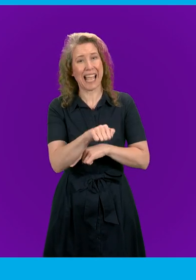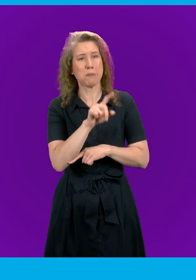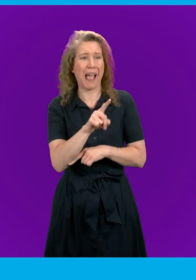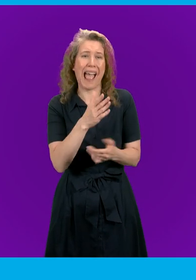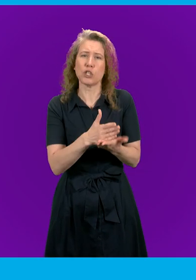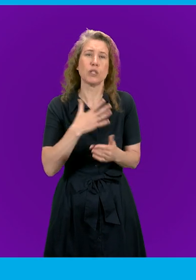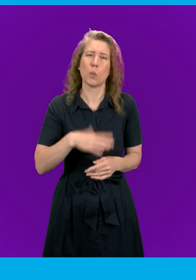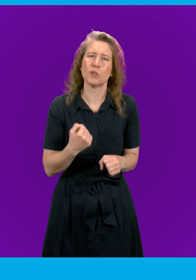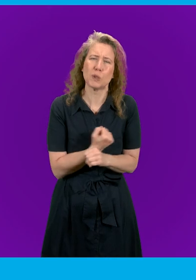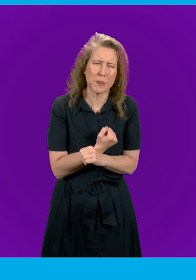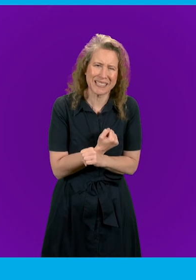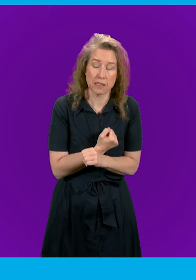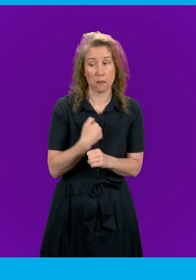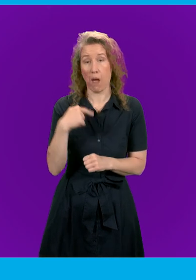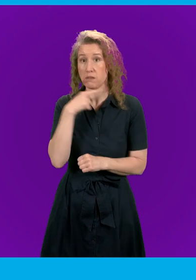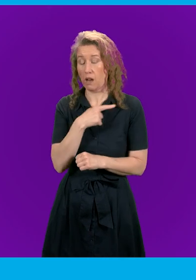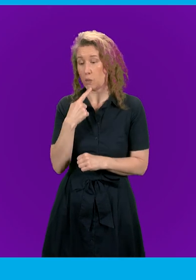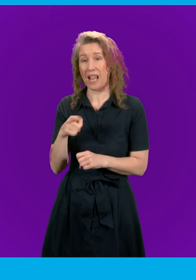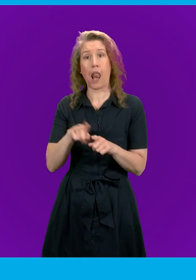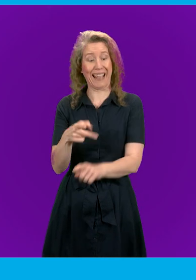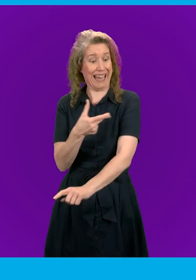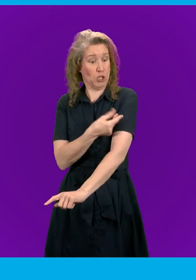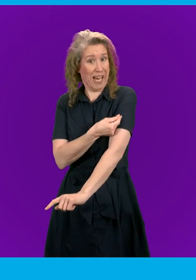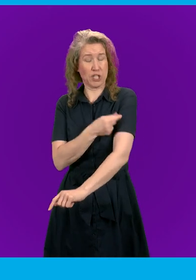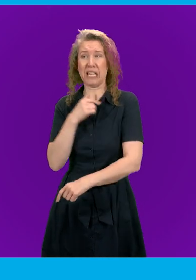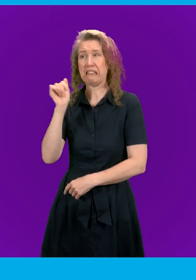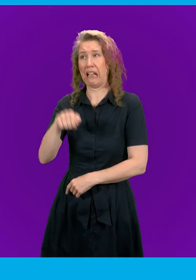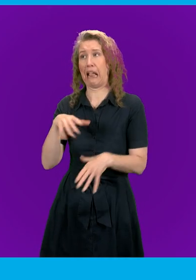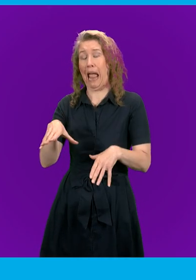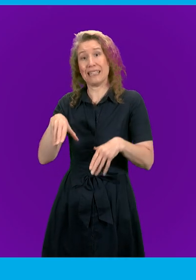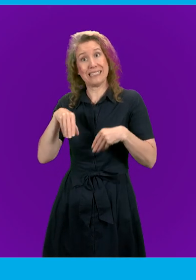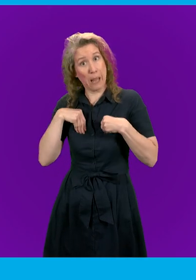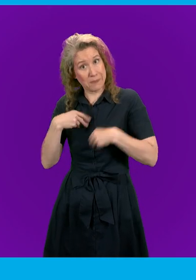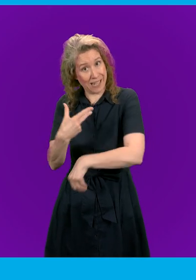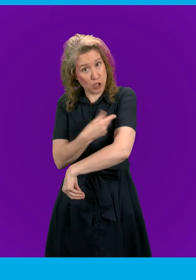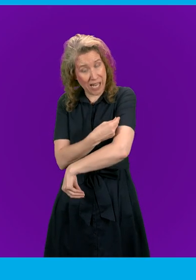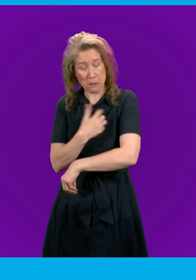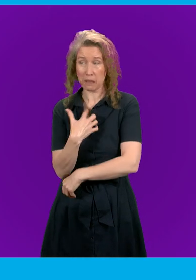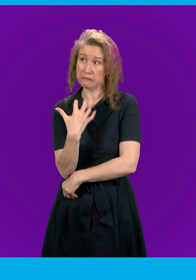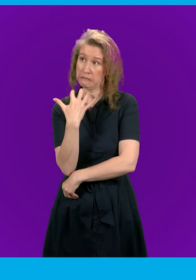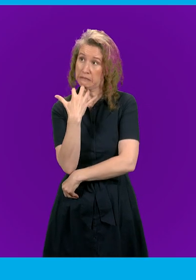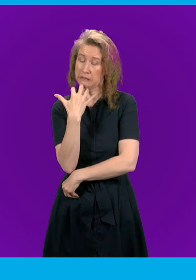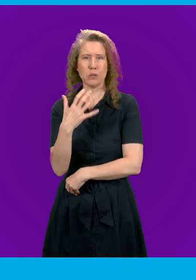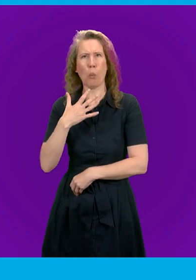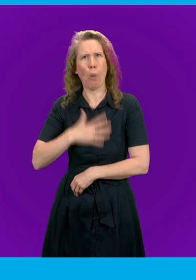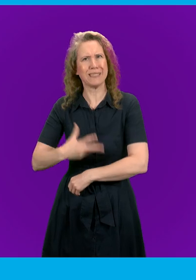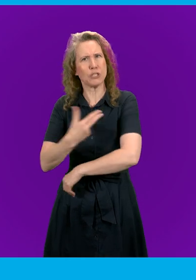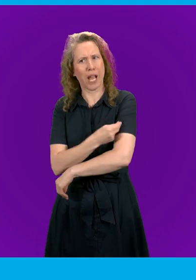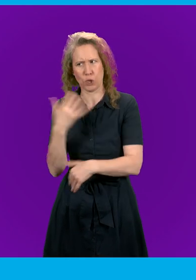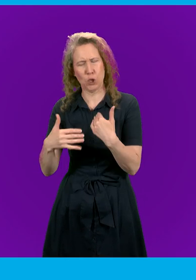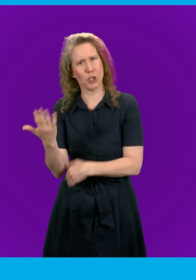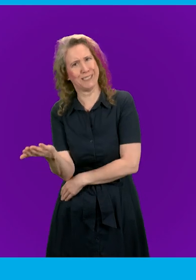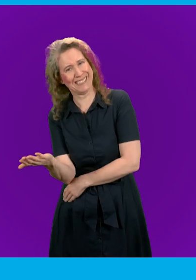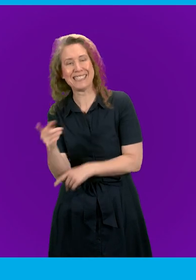do. My son would say, like, an injection. He might give him consent for an injection, but he doesn't actually want that injection. And that's